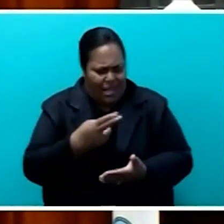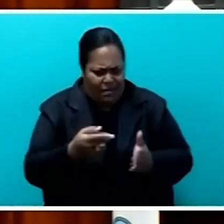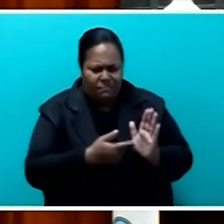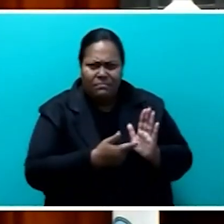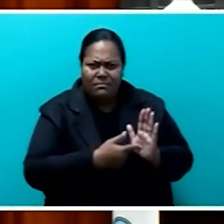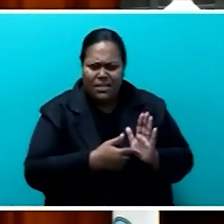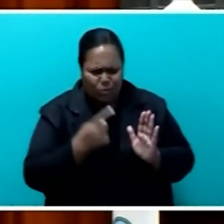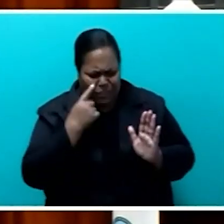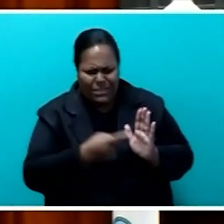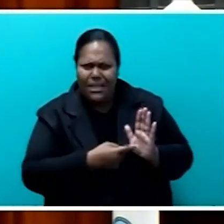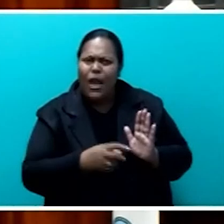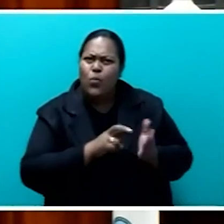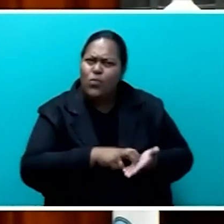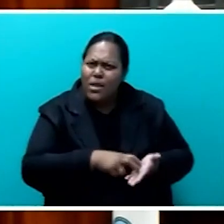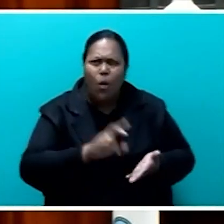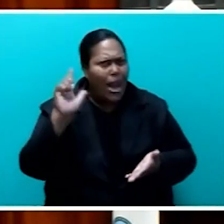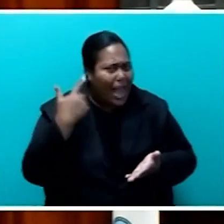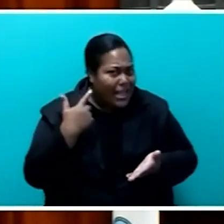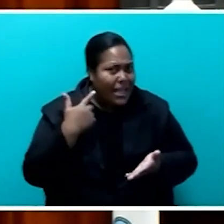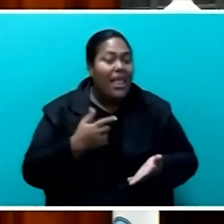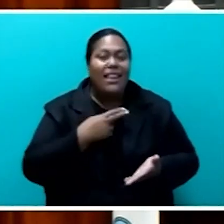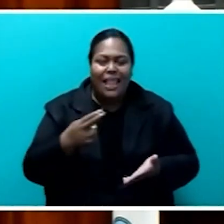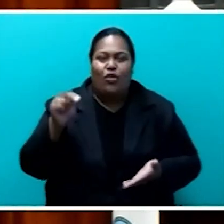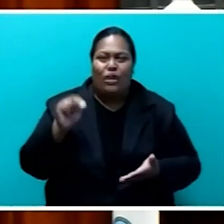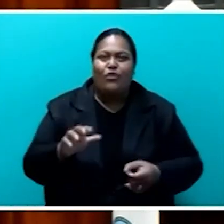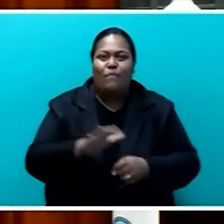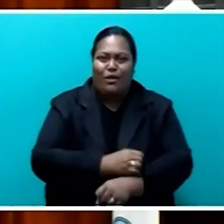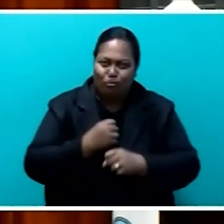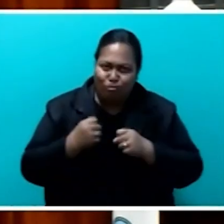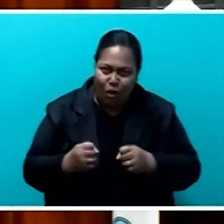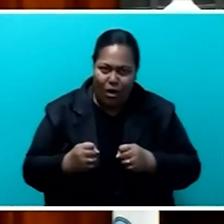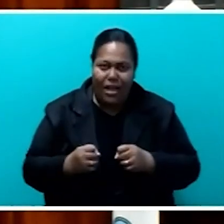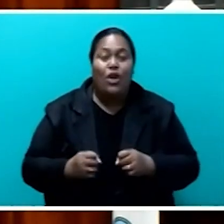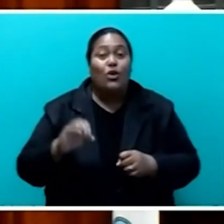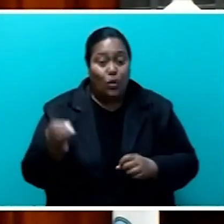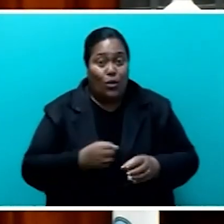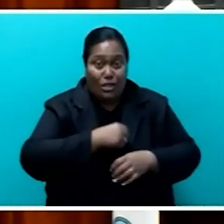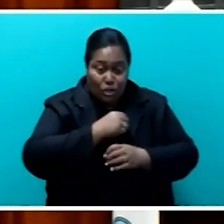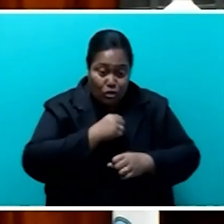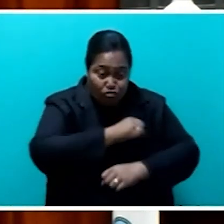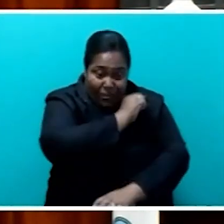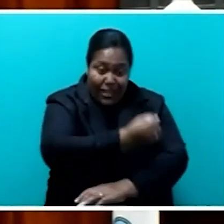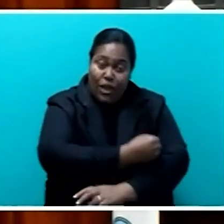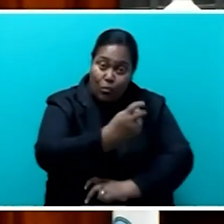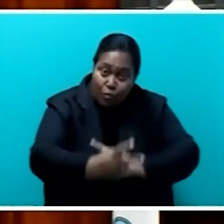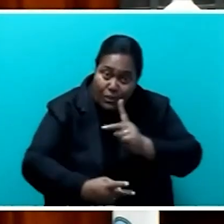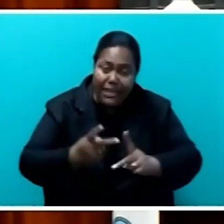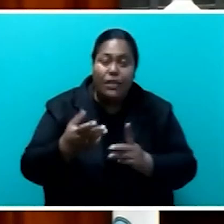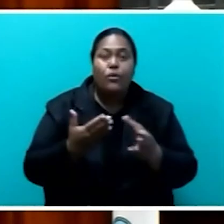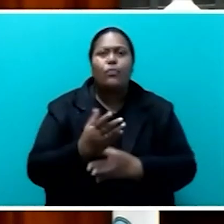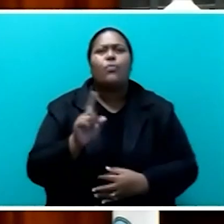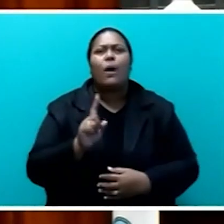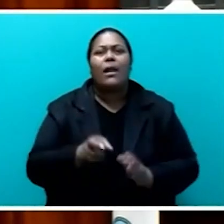or lacking, there is an inherent need to strengthen it, and that strengthening process is through